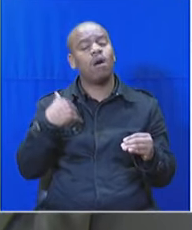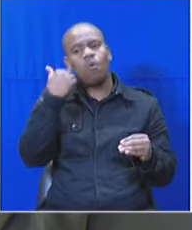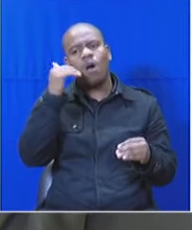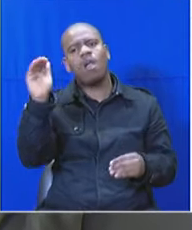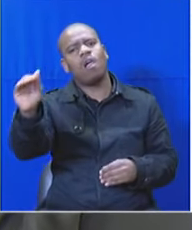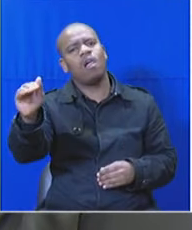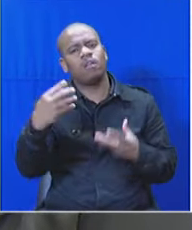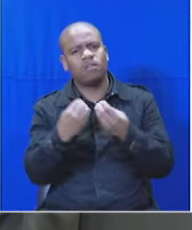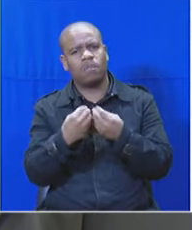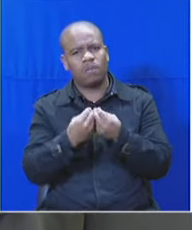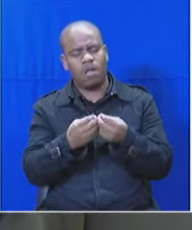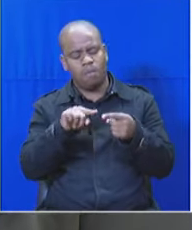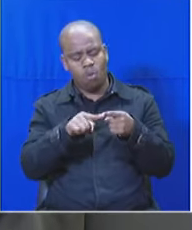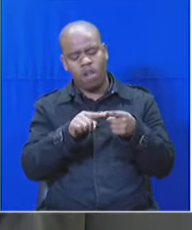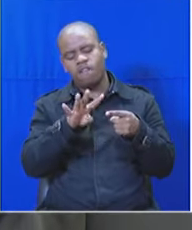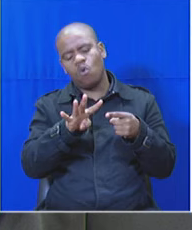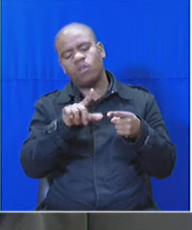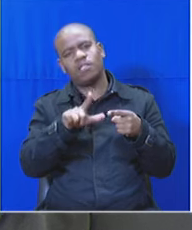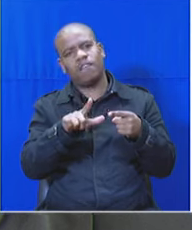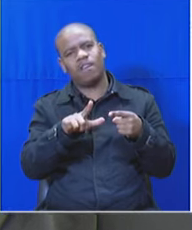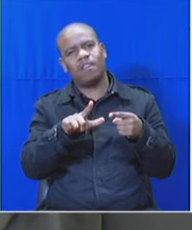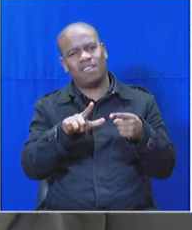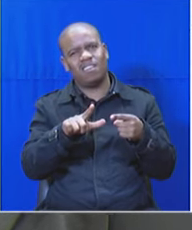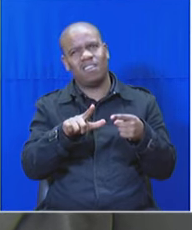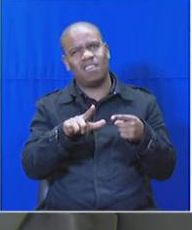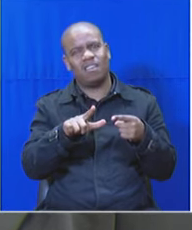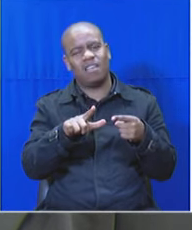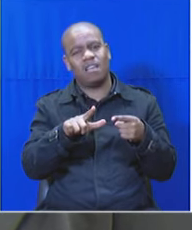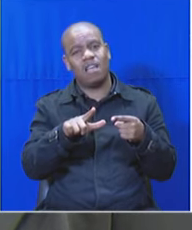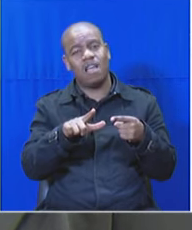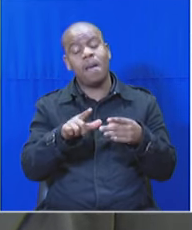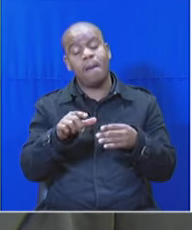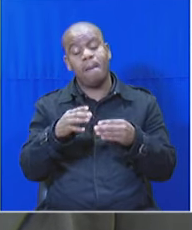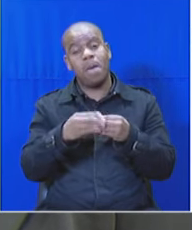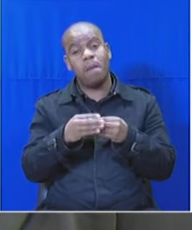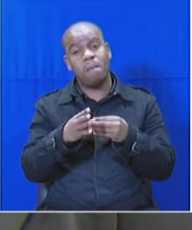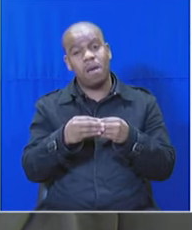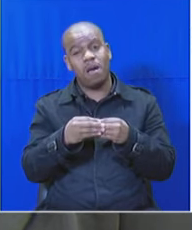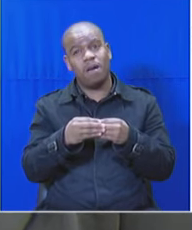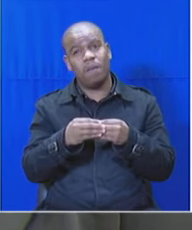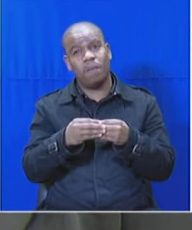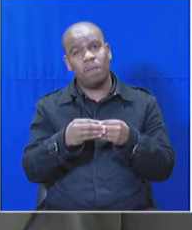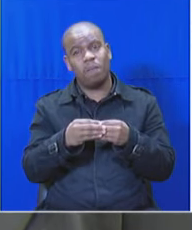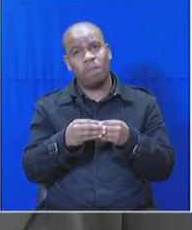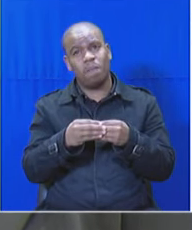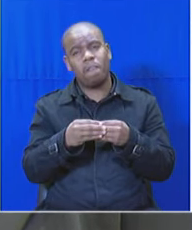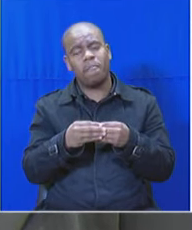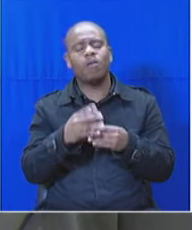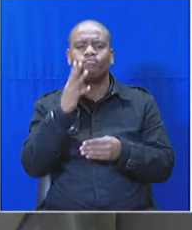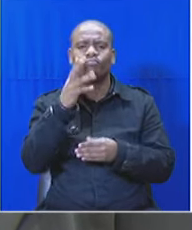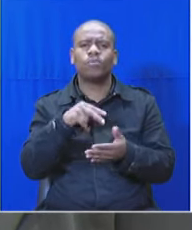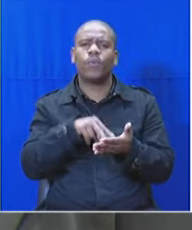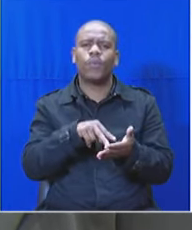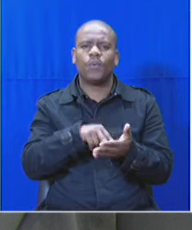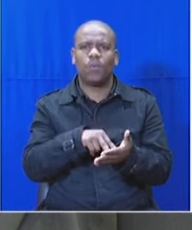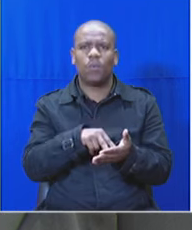point 47, where members may not be interrupted. Chair, it says here, no member shall interrupt another member while speaking except to